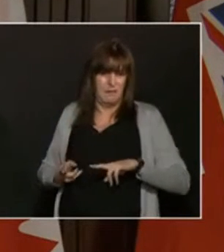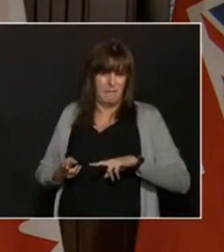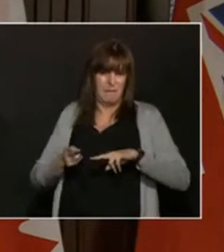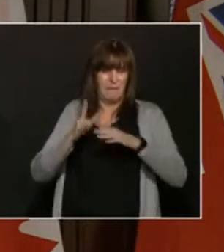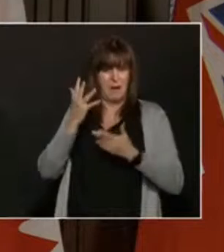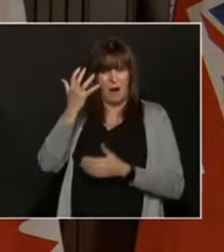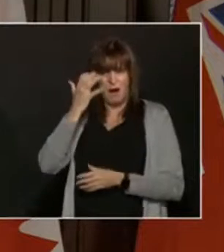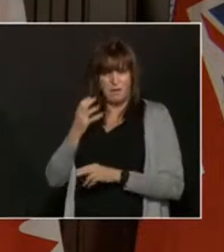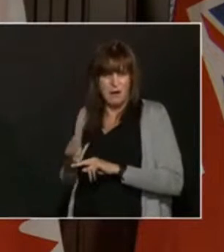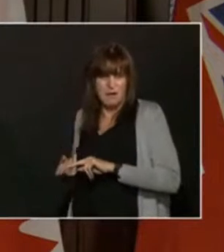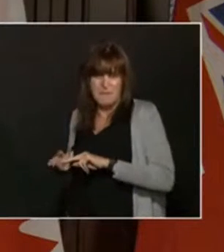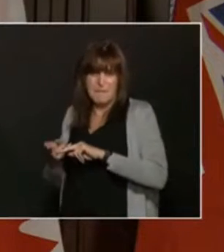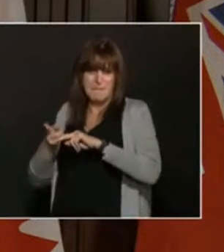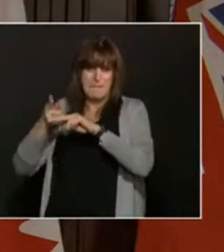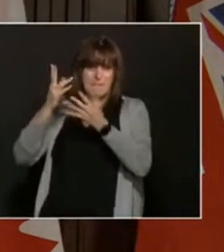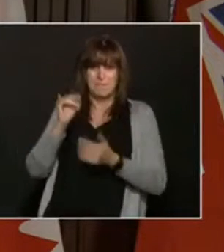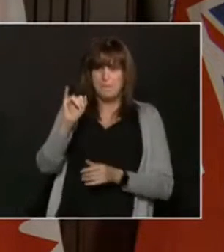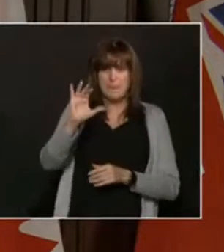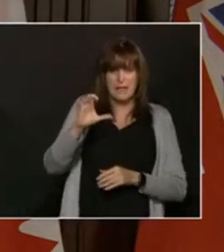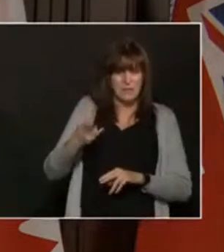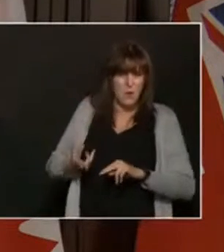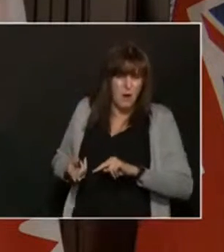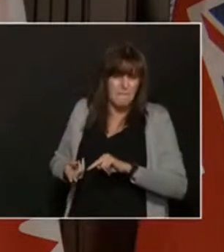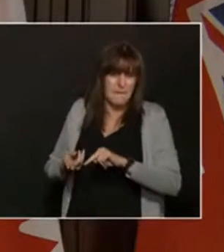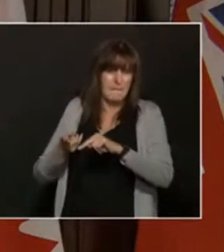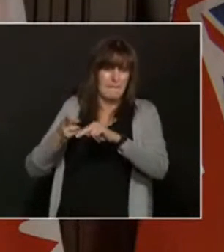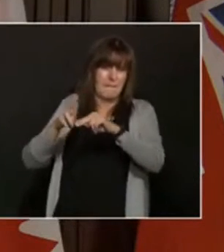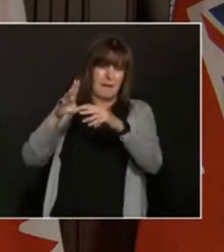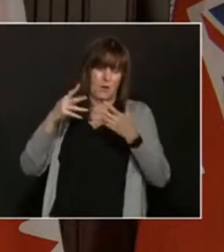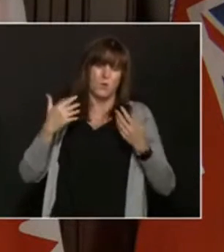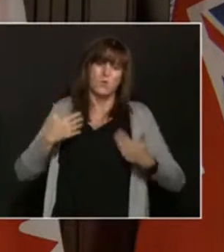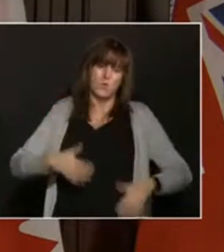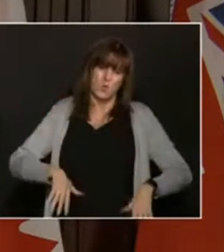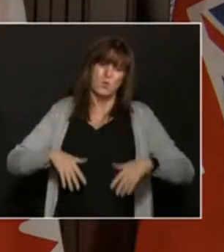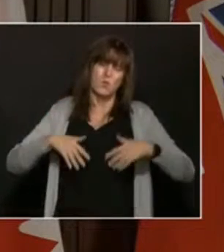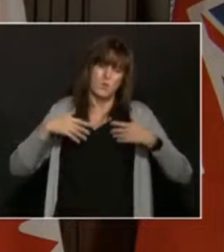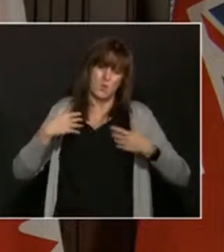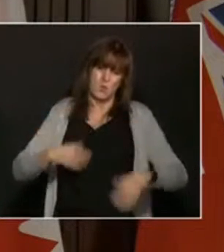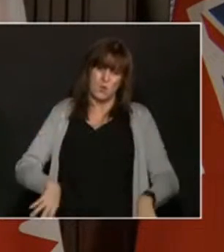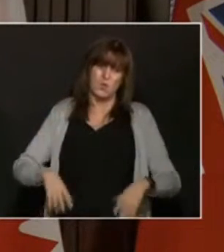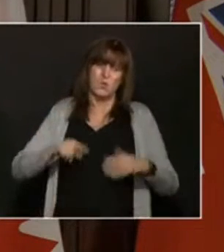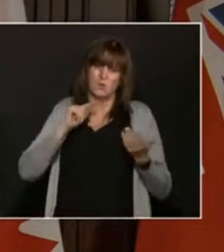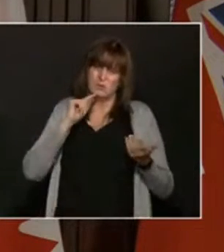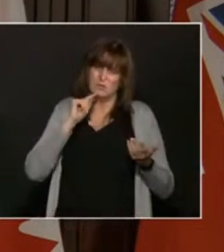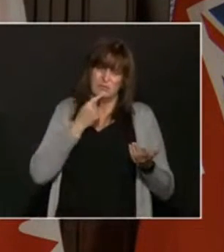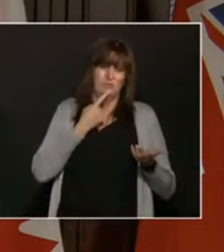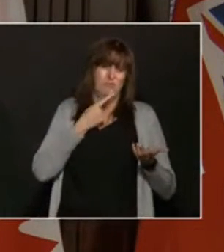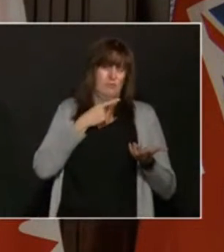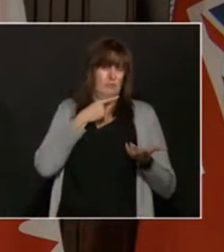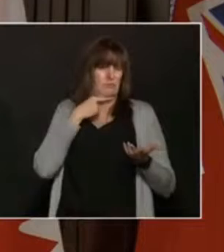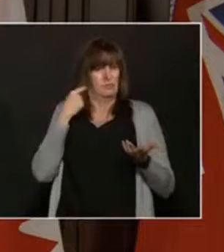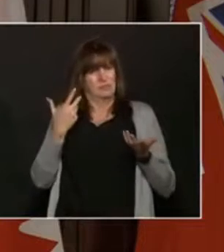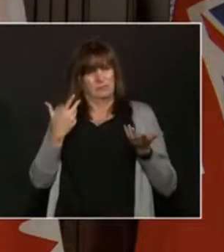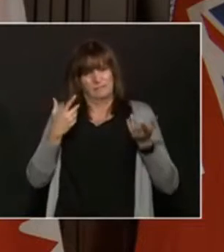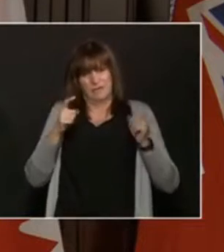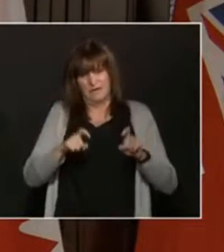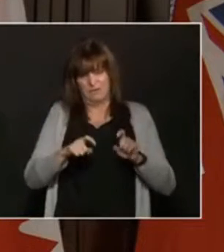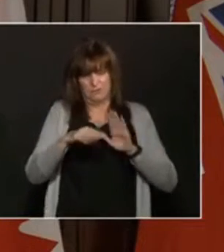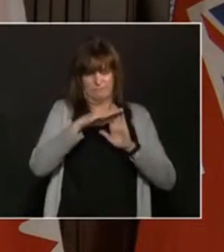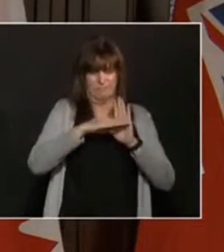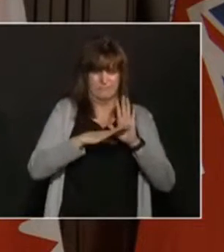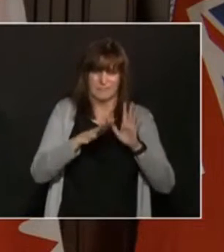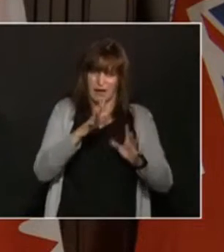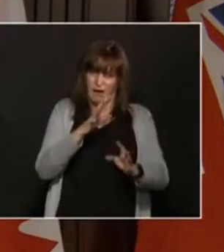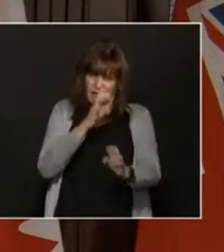ICU beds. We are in a serious situation, so we need more serious measures put in place. Next